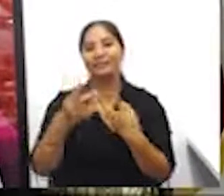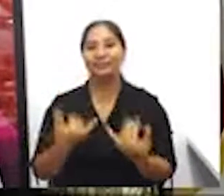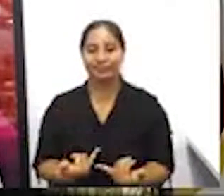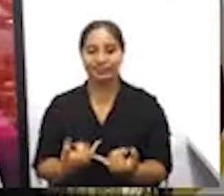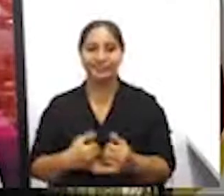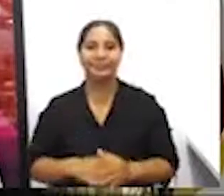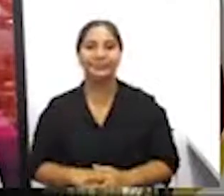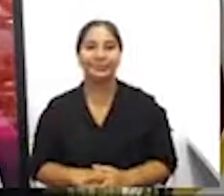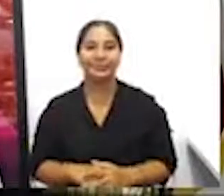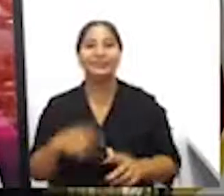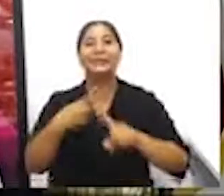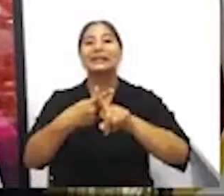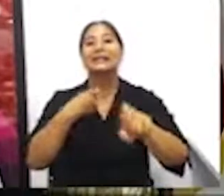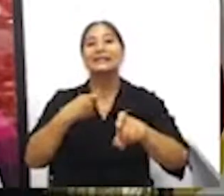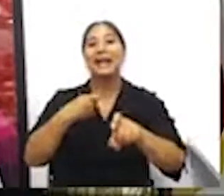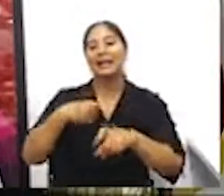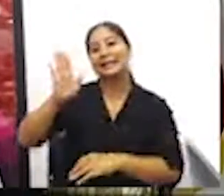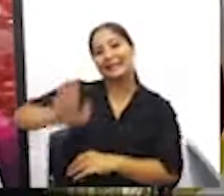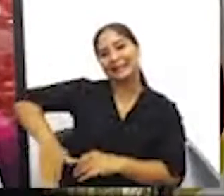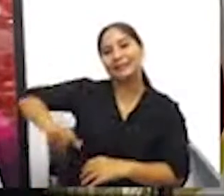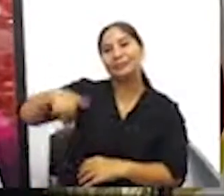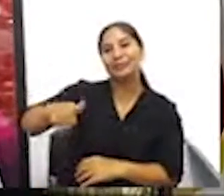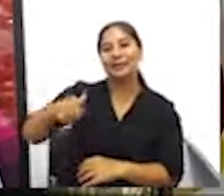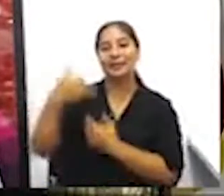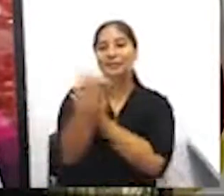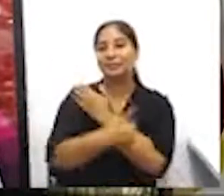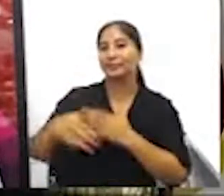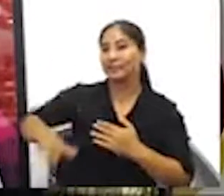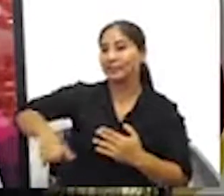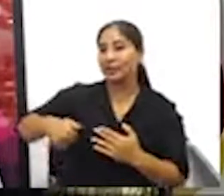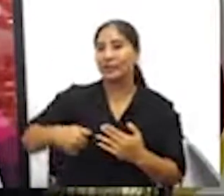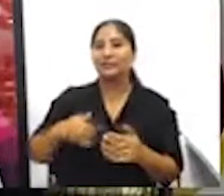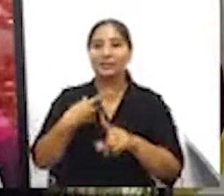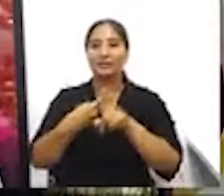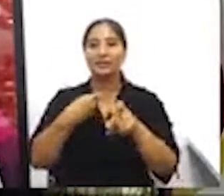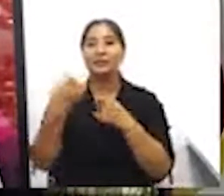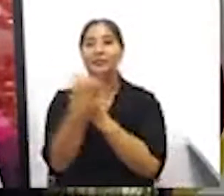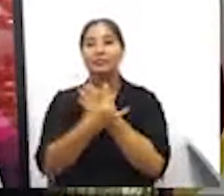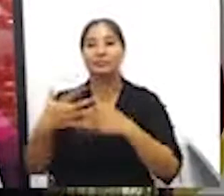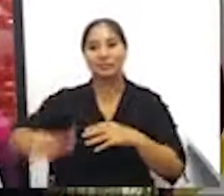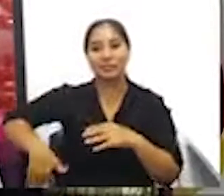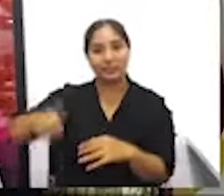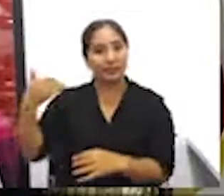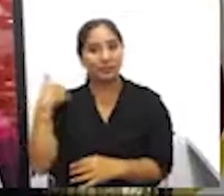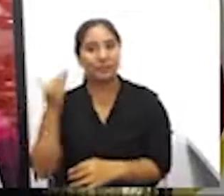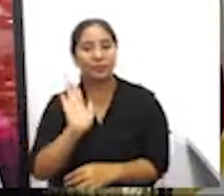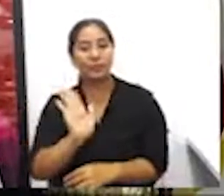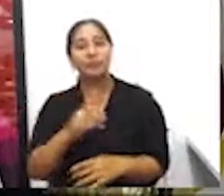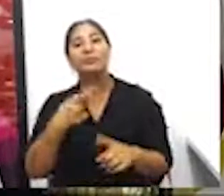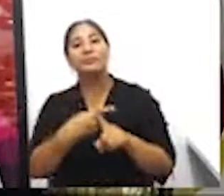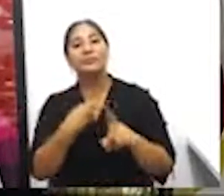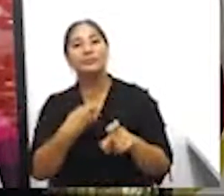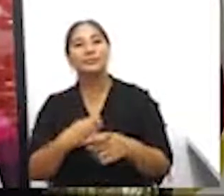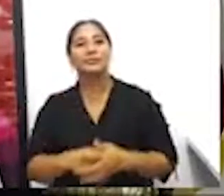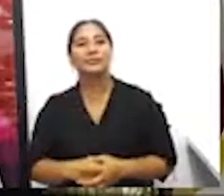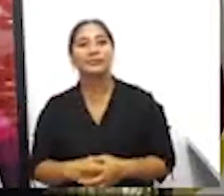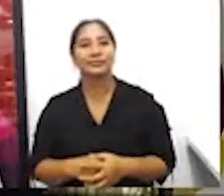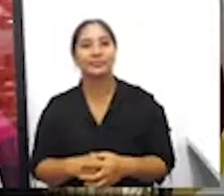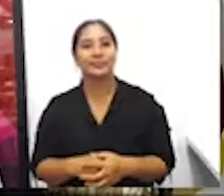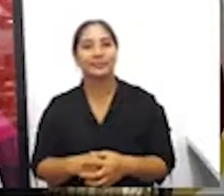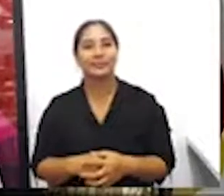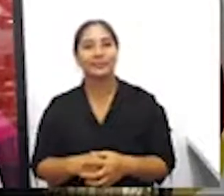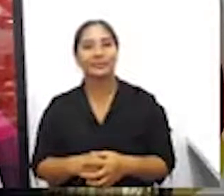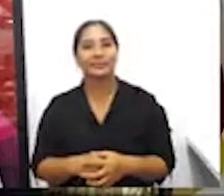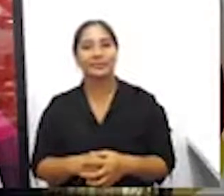that we have is from Cambodia. No? Anyone from Cambodia joining us on the Zoom? And this question is from Uk Min